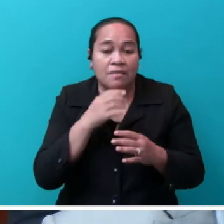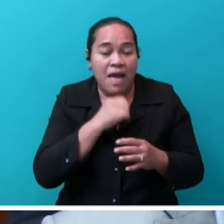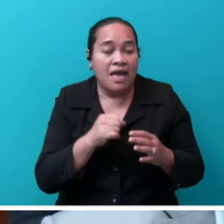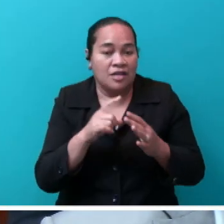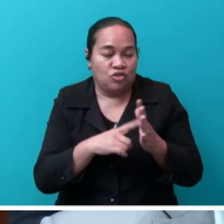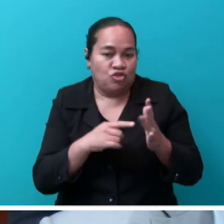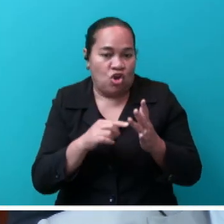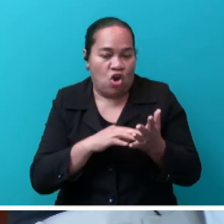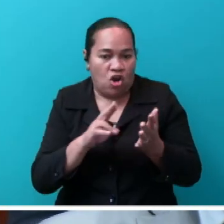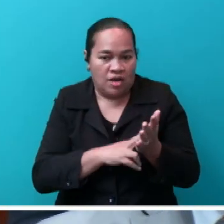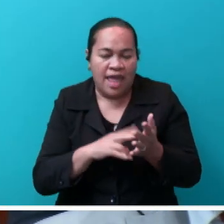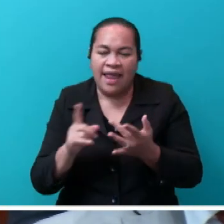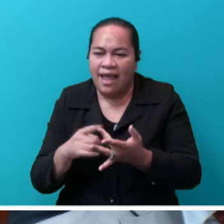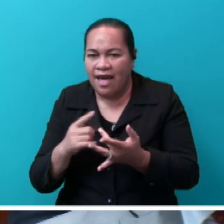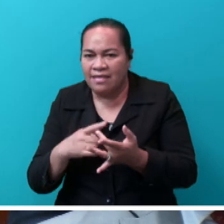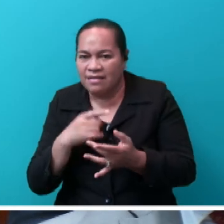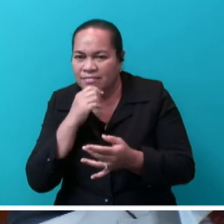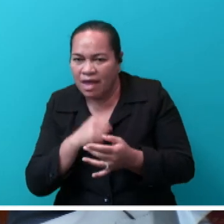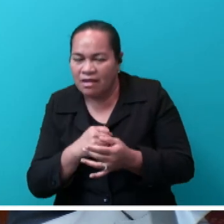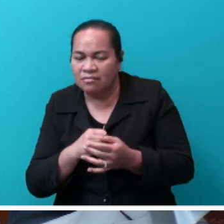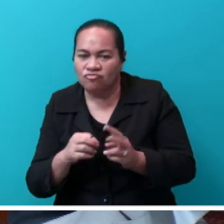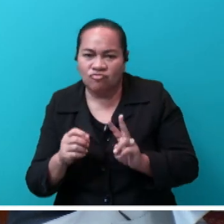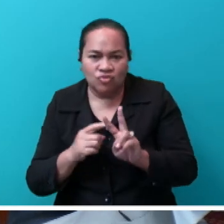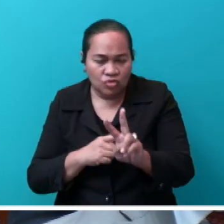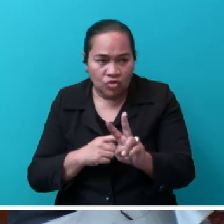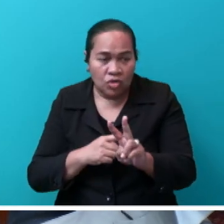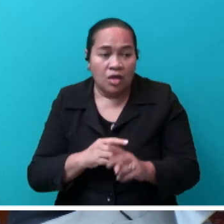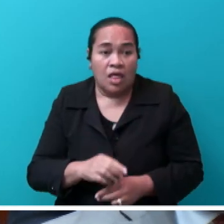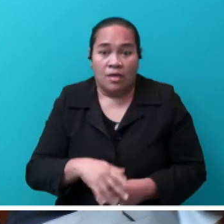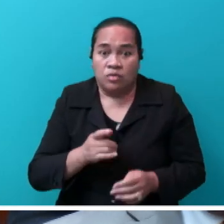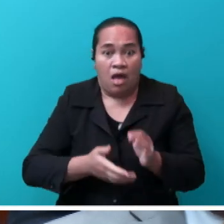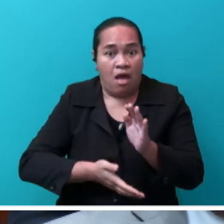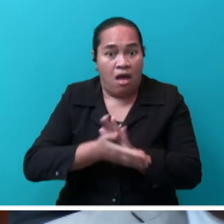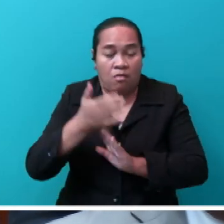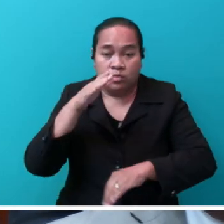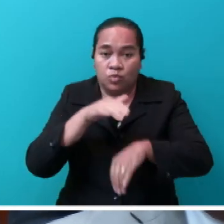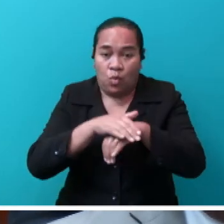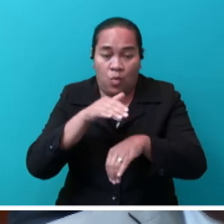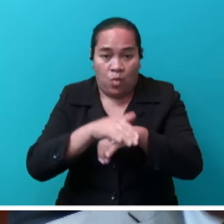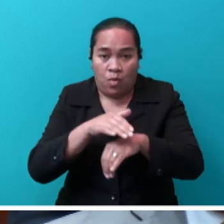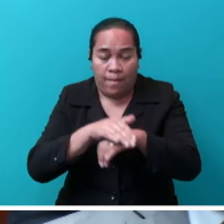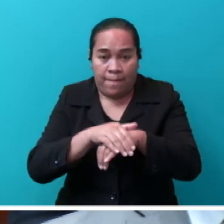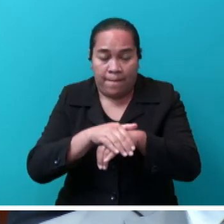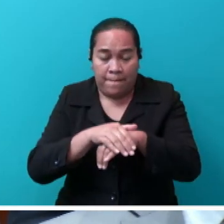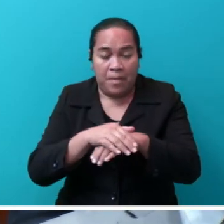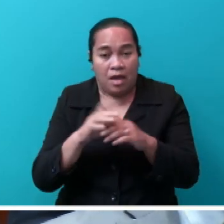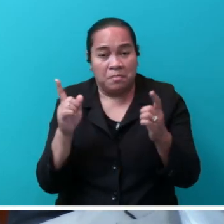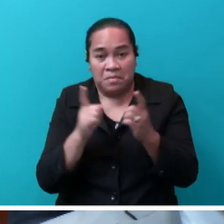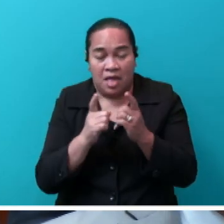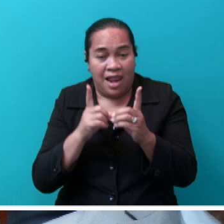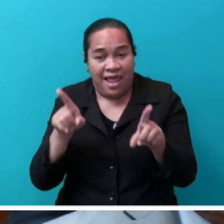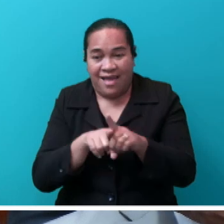and environmentalist Robert Irwin. It was quite a high-profile summit, Honorable